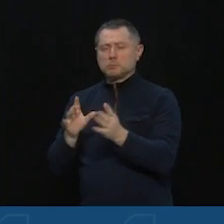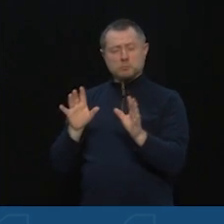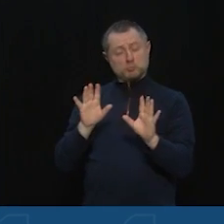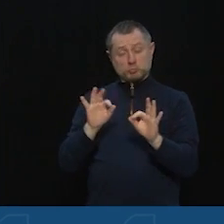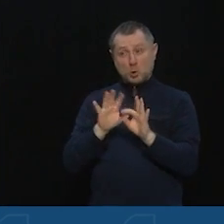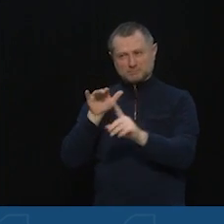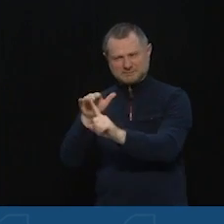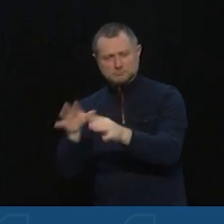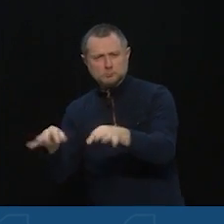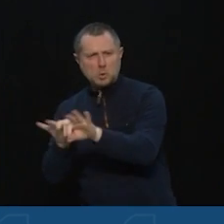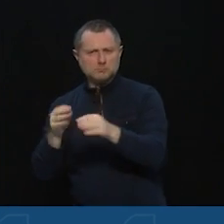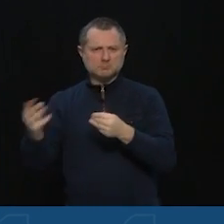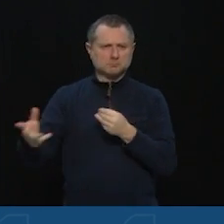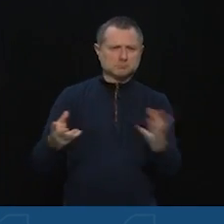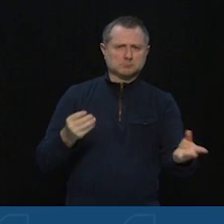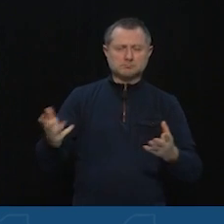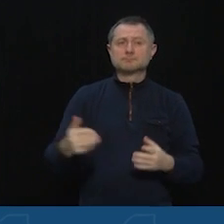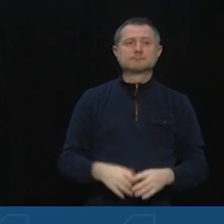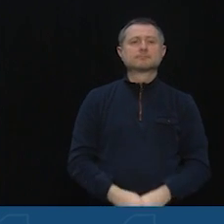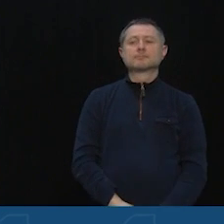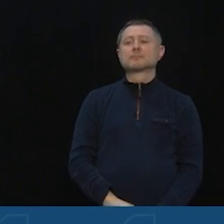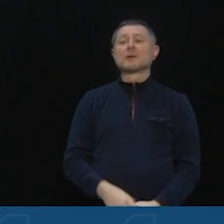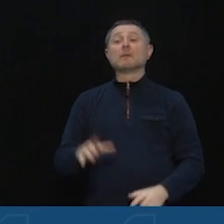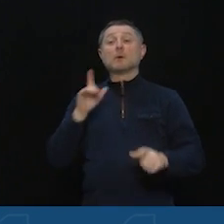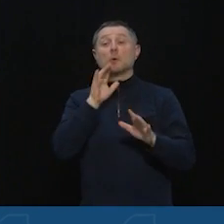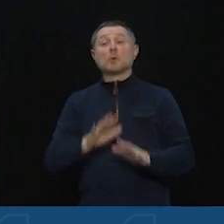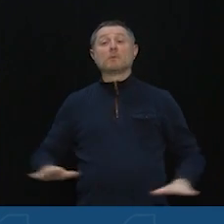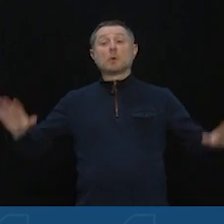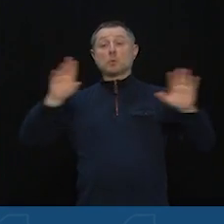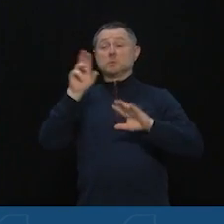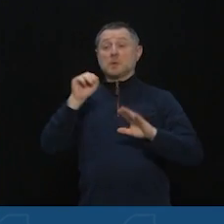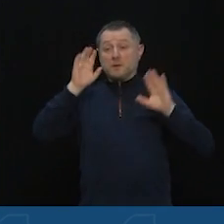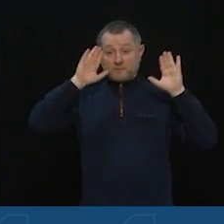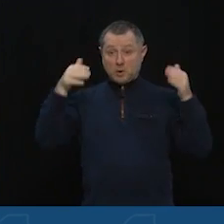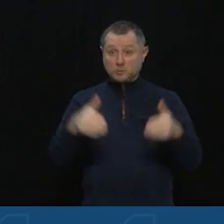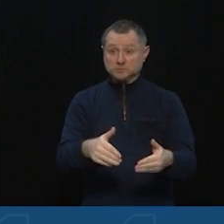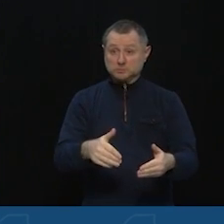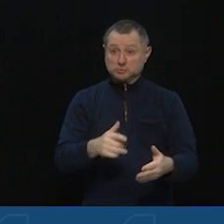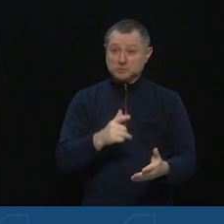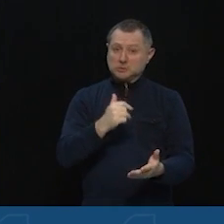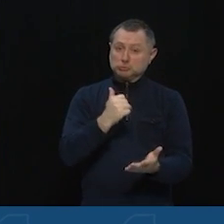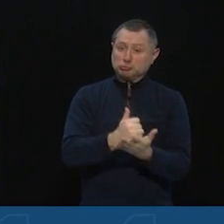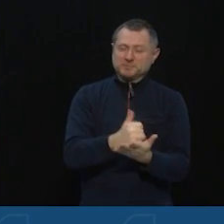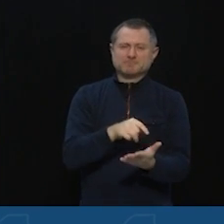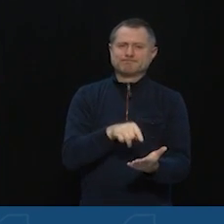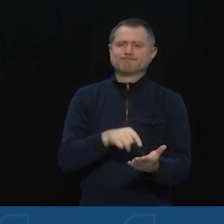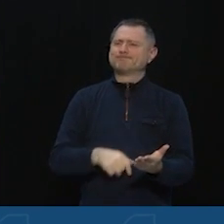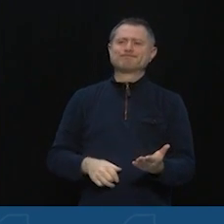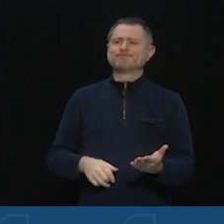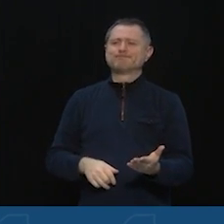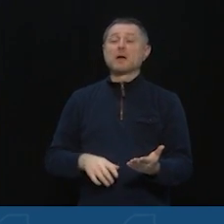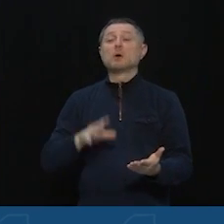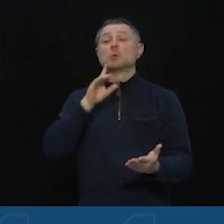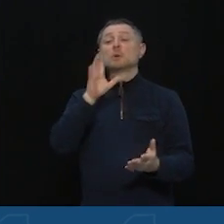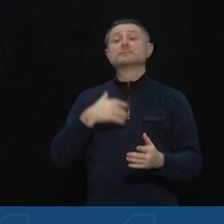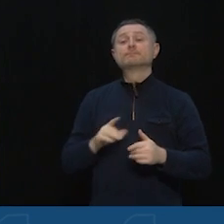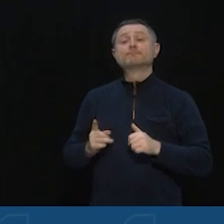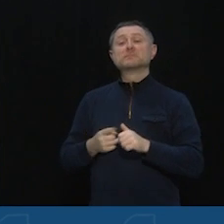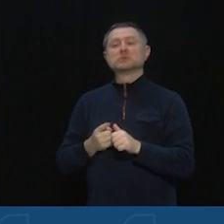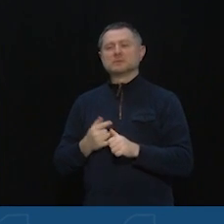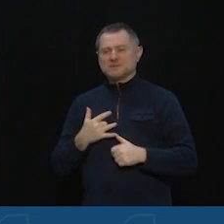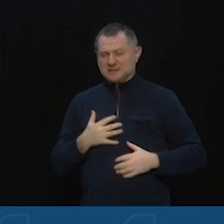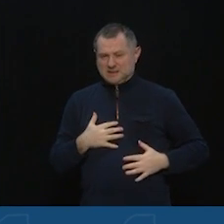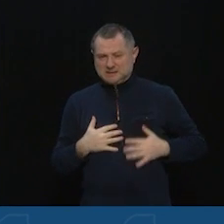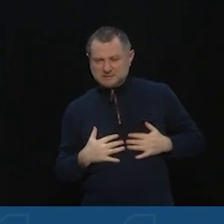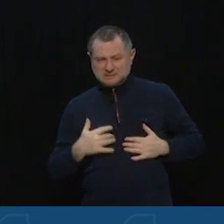not focused as a nation as much on the treatment capabilities. You should, as first sign of symptoms, let your doctor know so you can